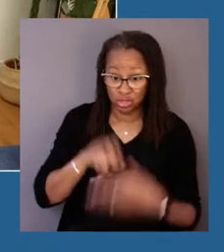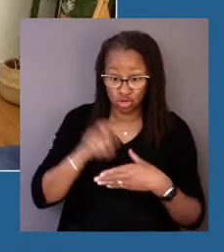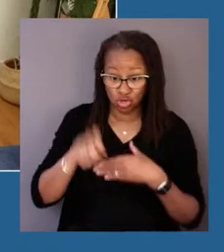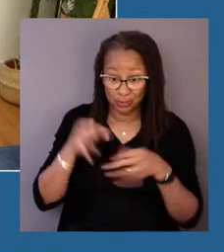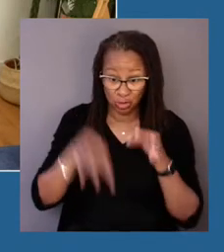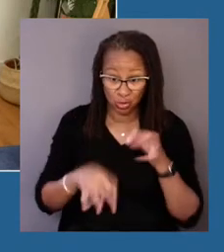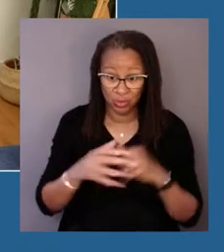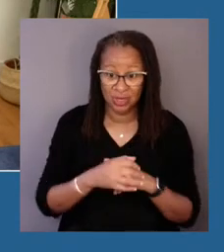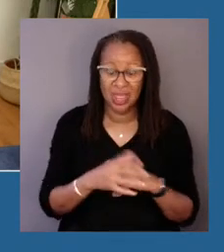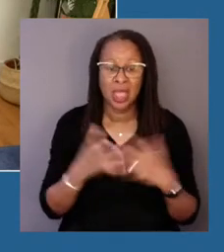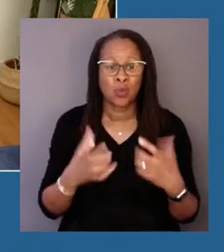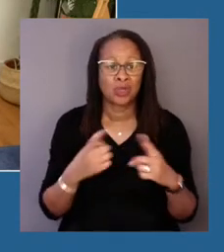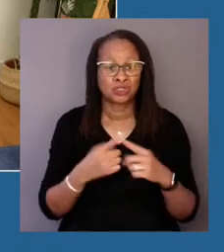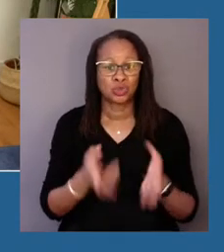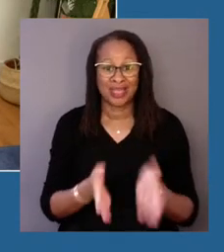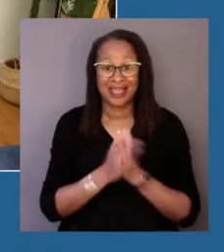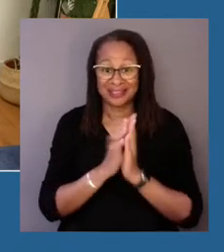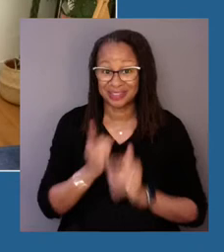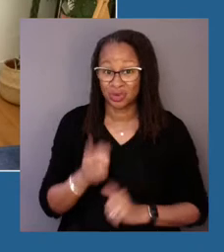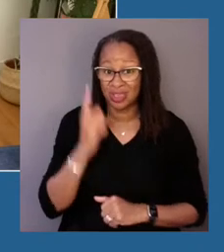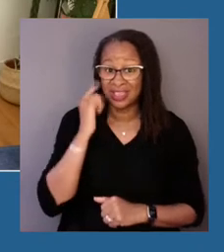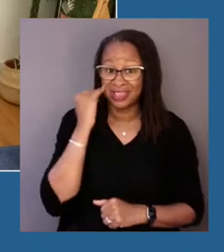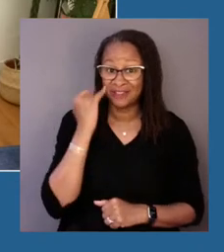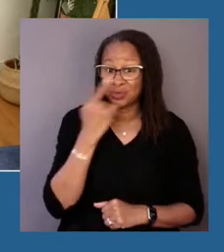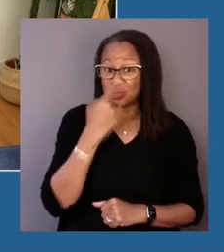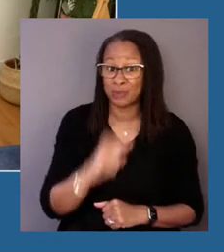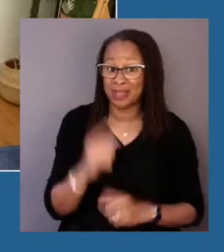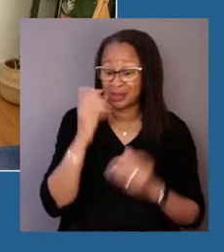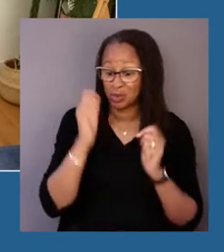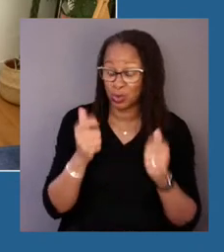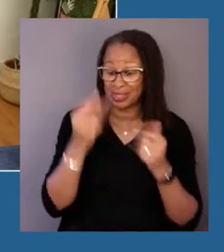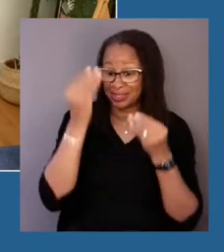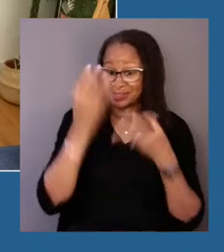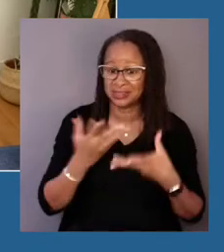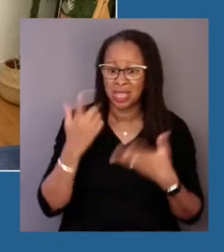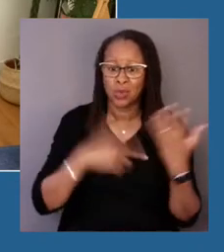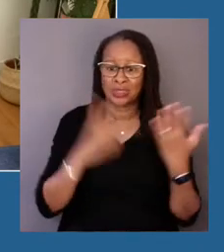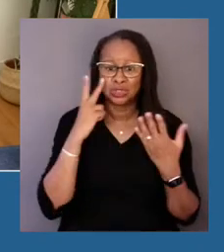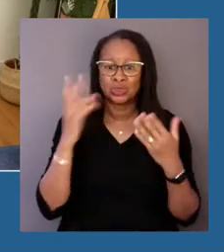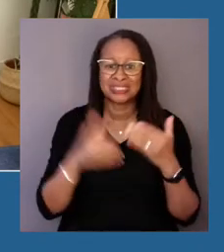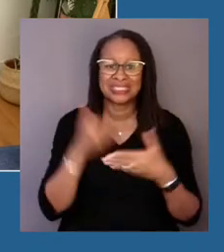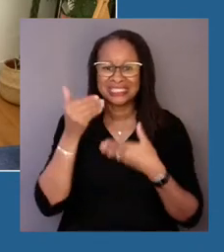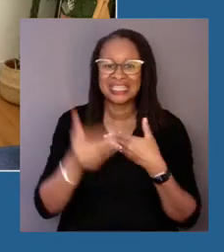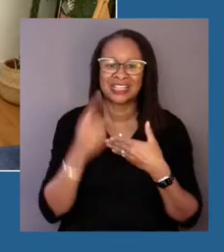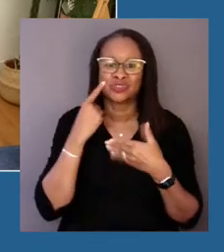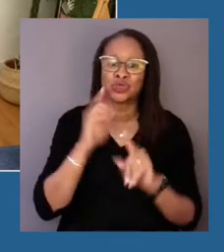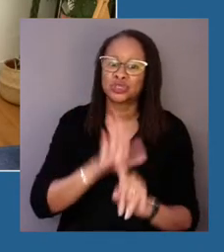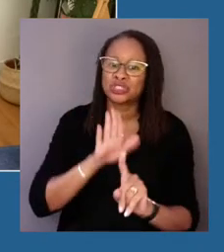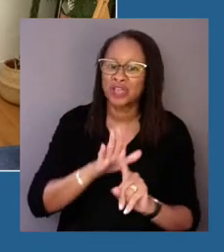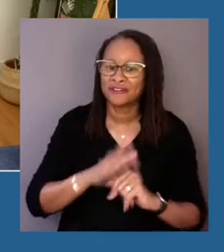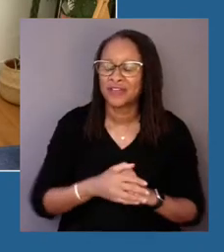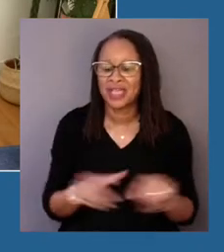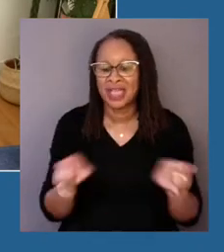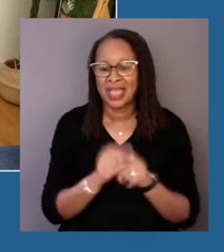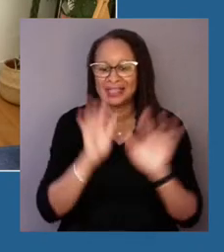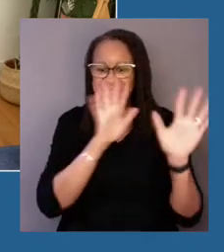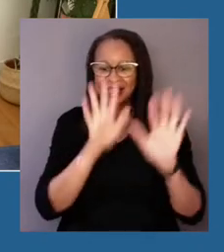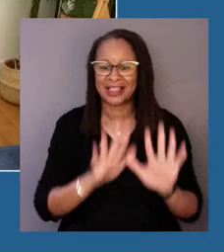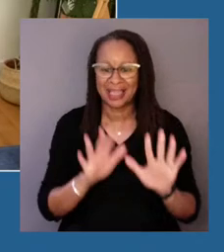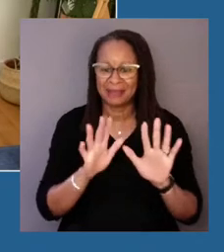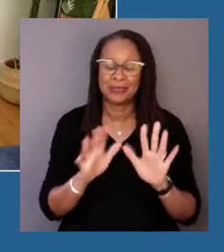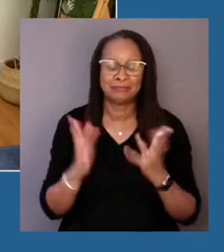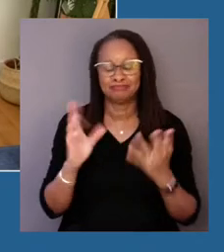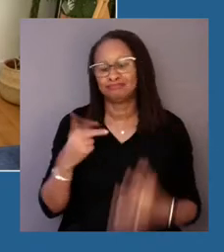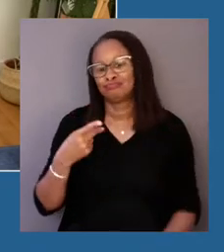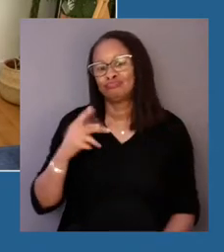wanted to ask you if you could just quickly tell us what you see next for yourself as a climate protagonist.